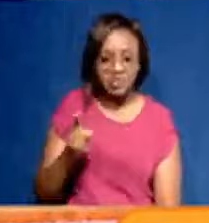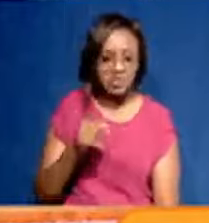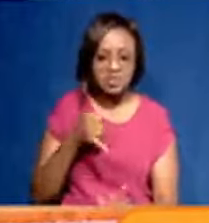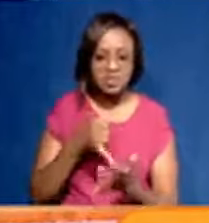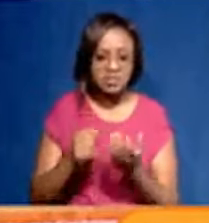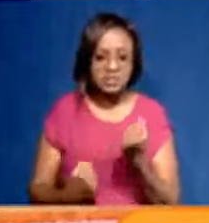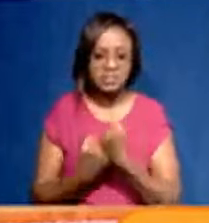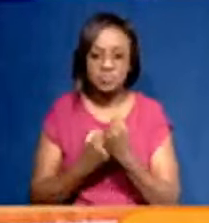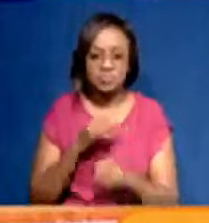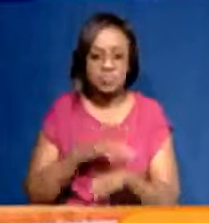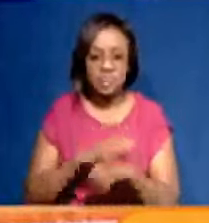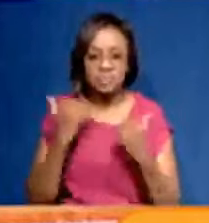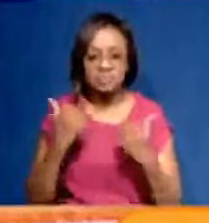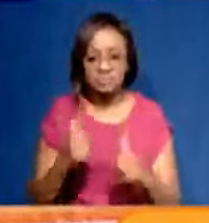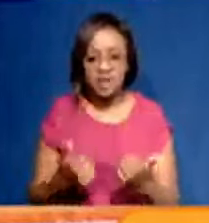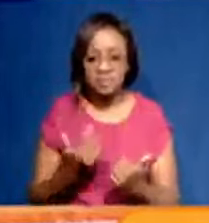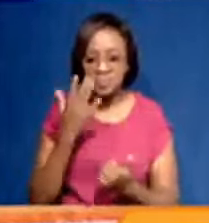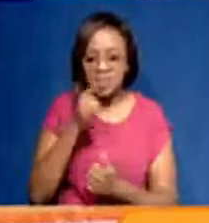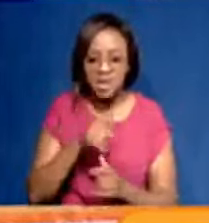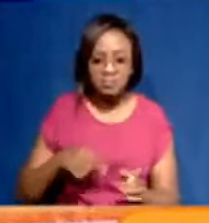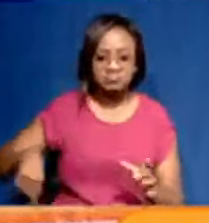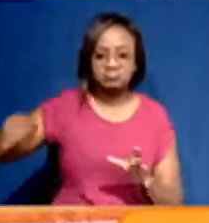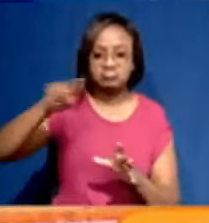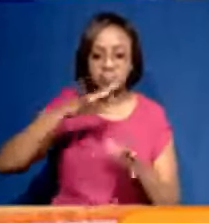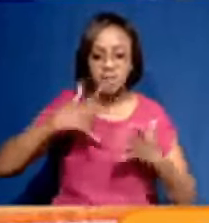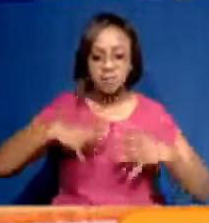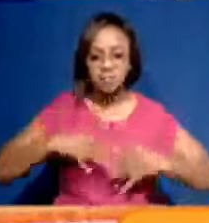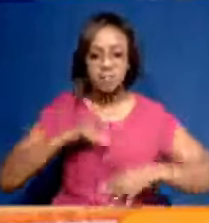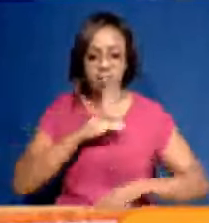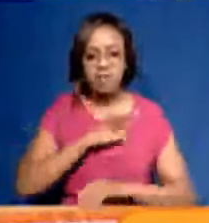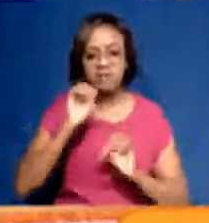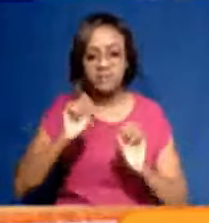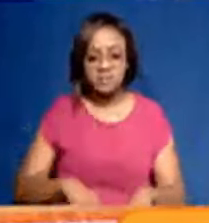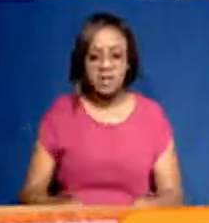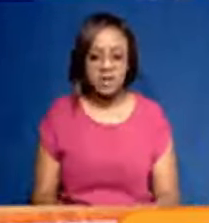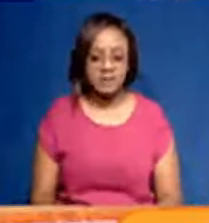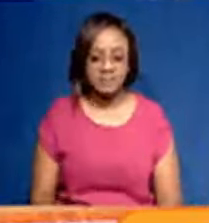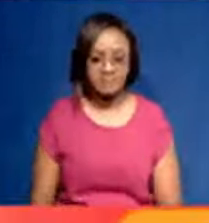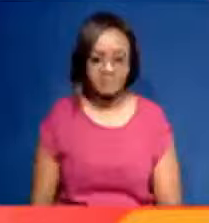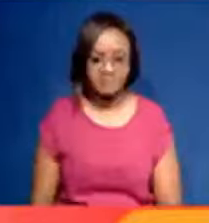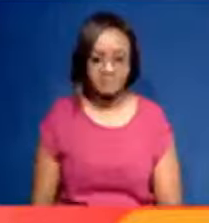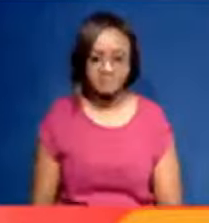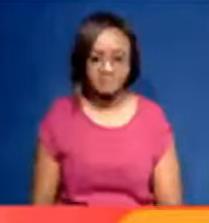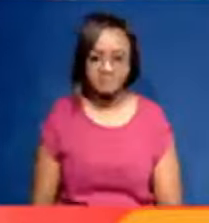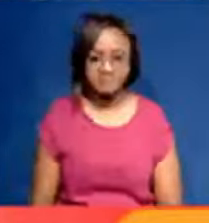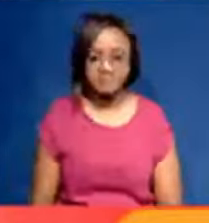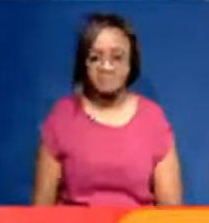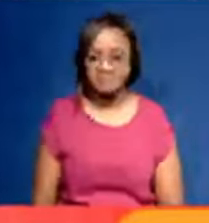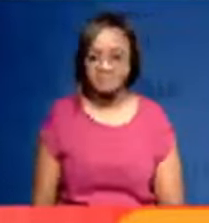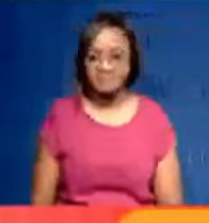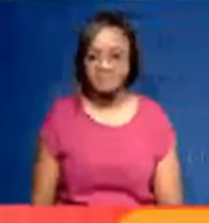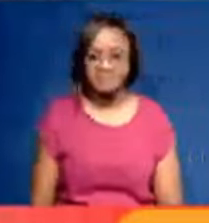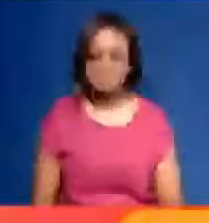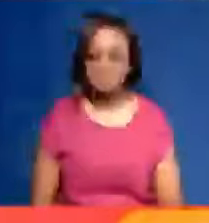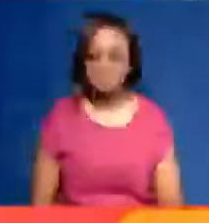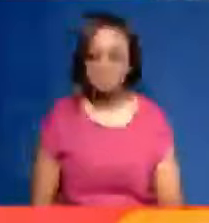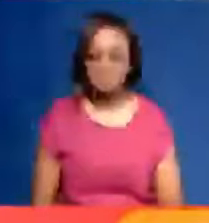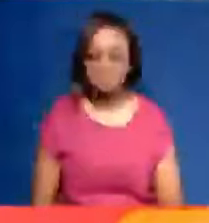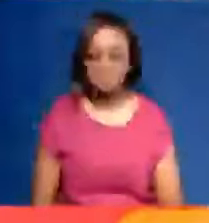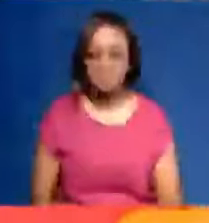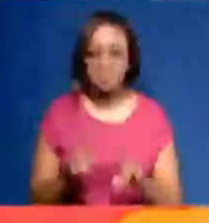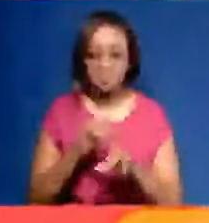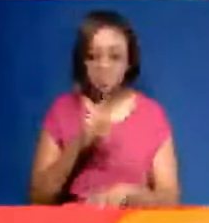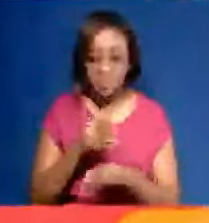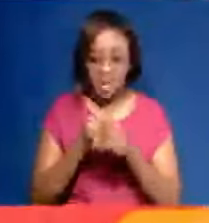public utility that would have had to all benefit, as opposed to benefiting only 200 Kenyans. Na baada ya mahakama kutaja ada ya ujenzi